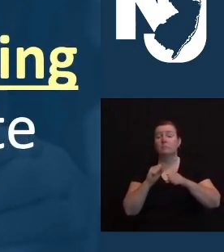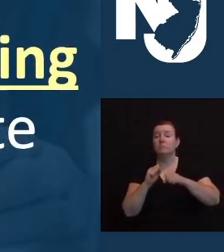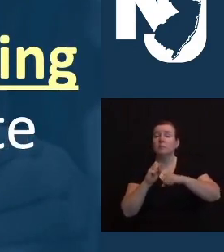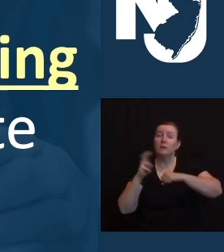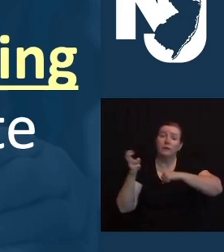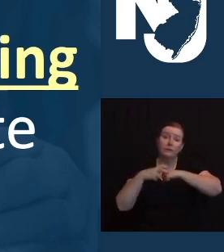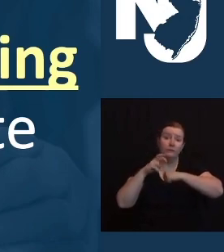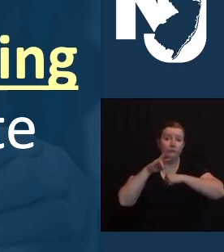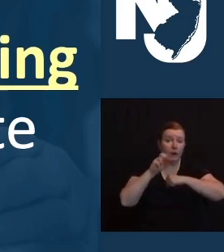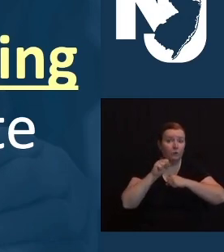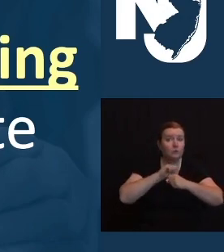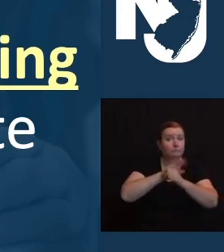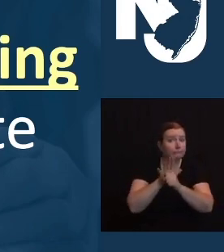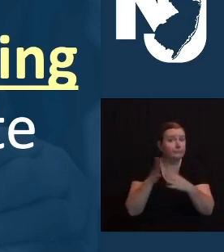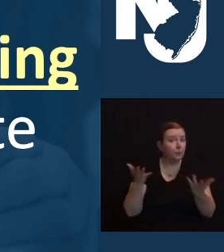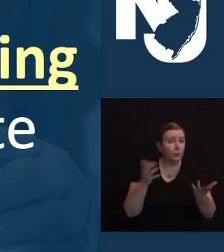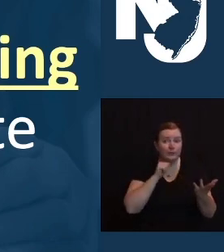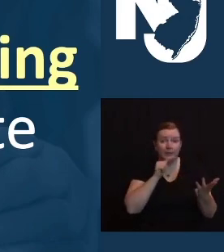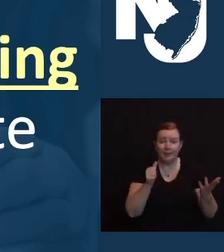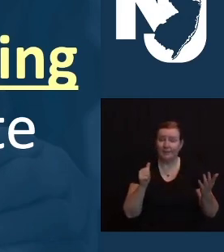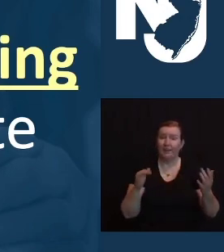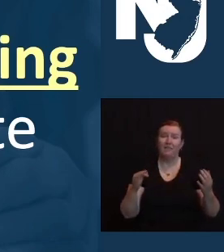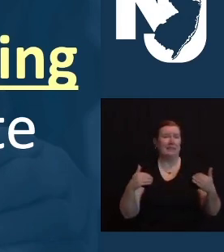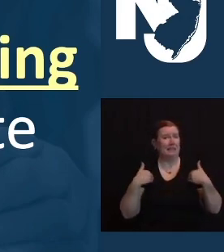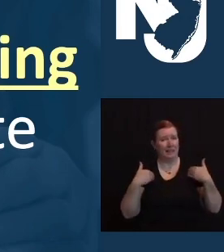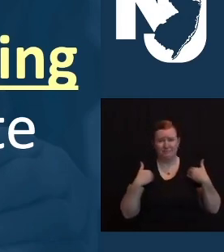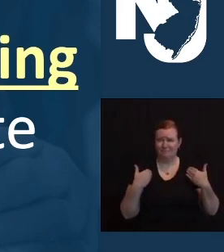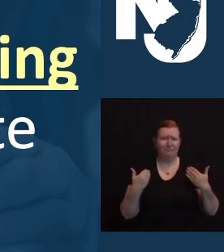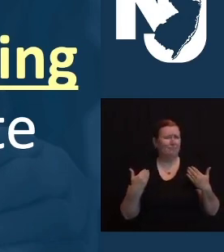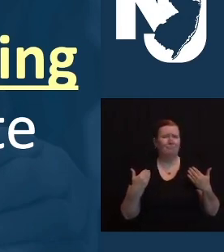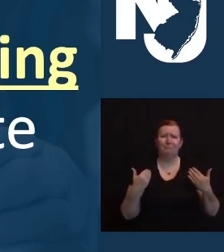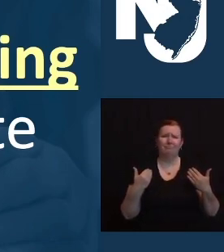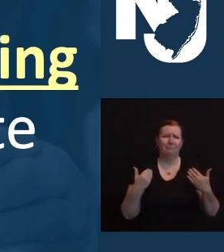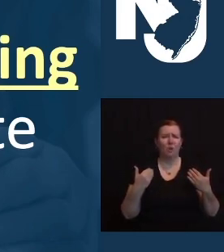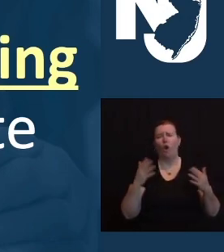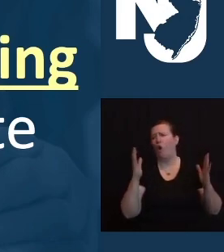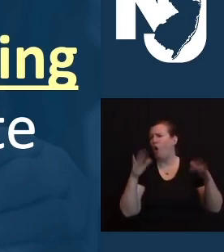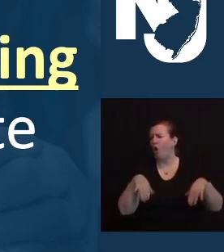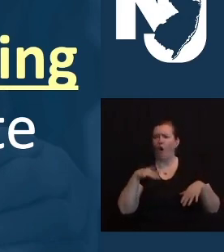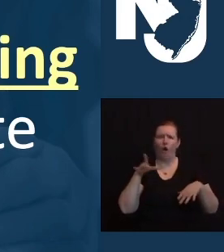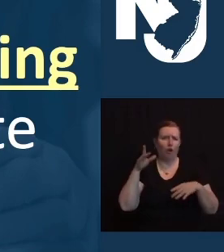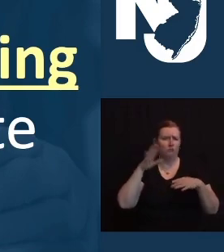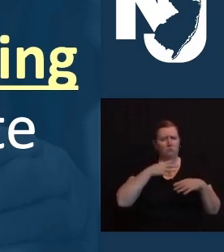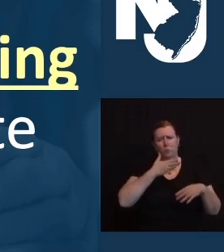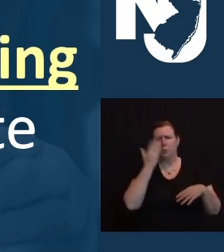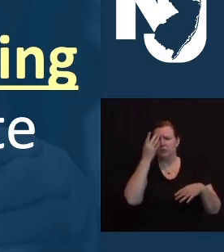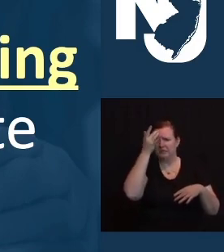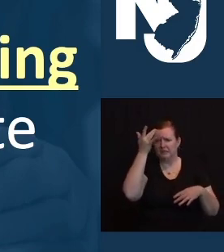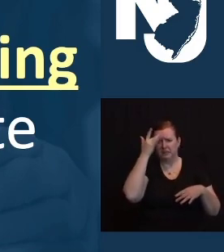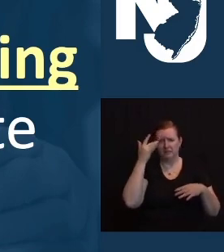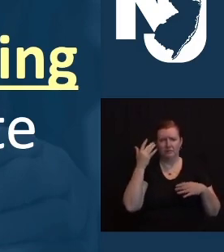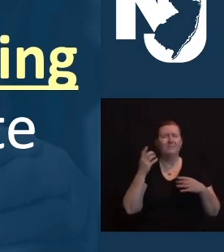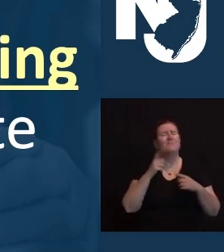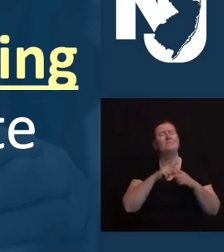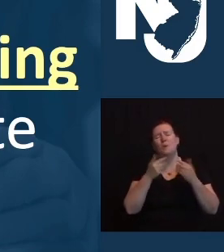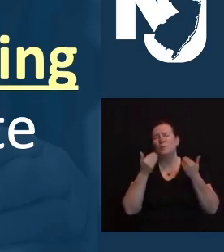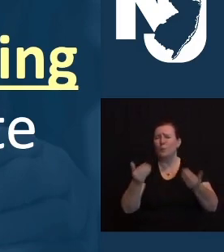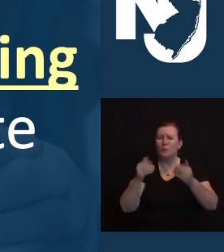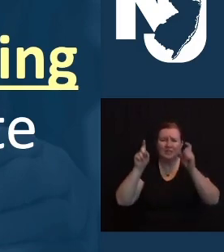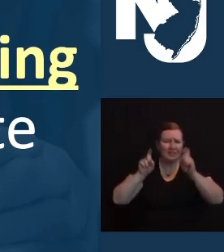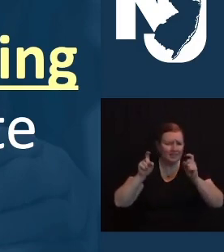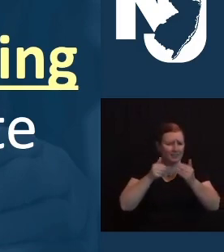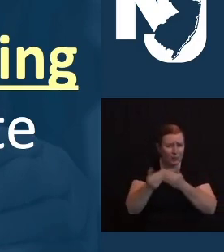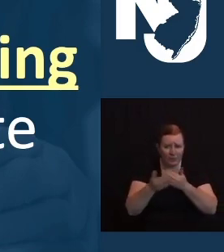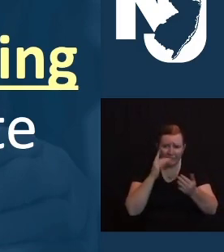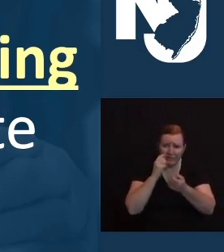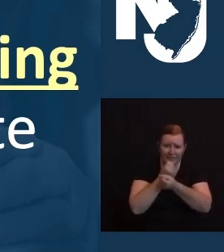you are a younger person, more likely to be an asymptomatic carrier. Please, again, take a moment and go